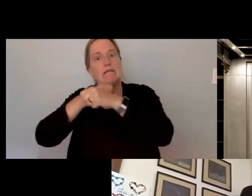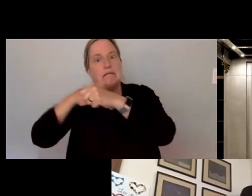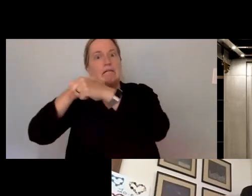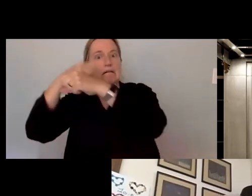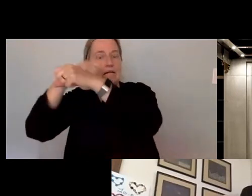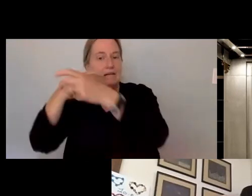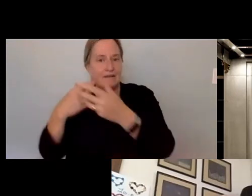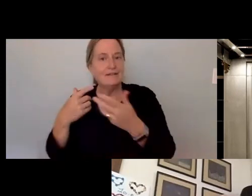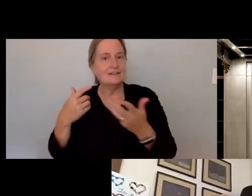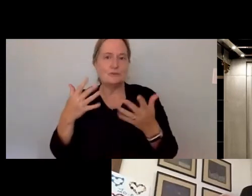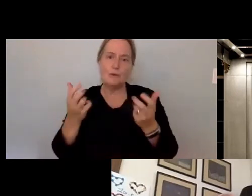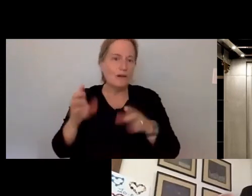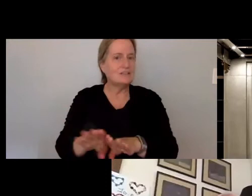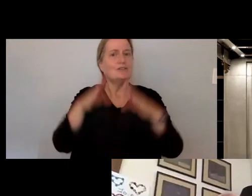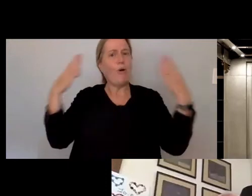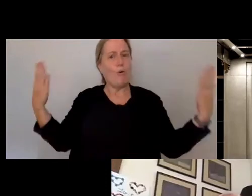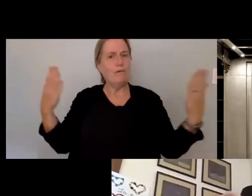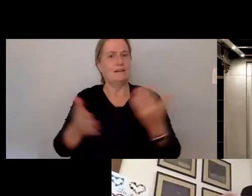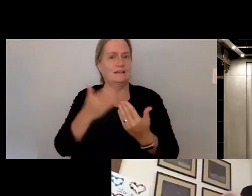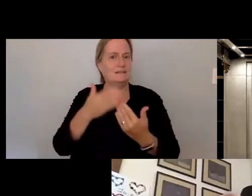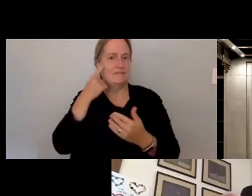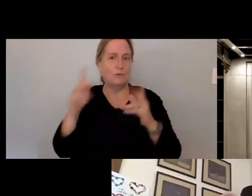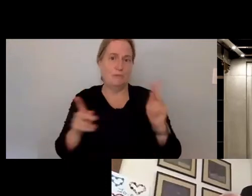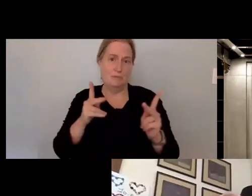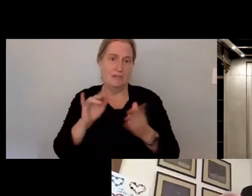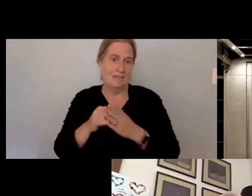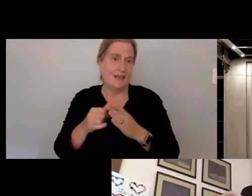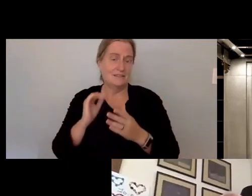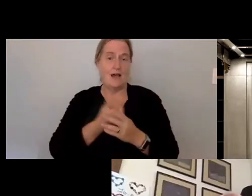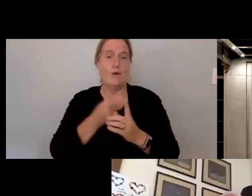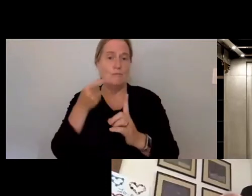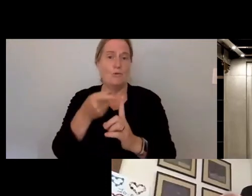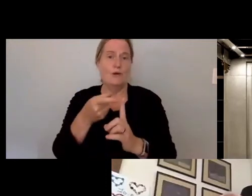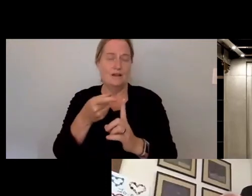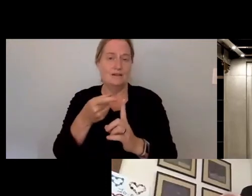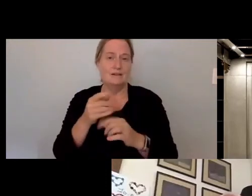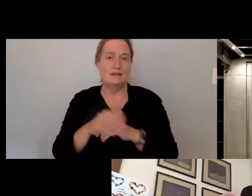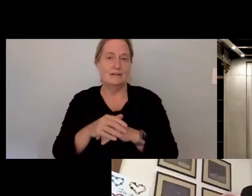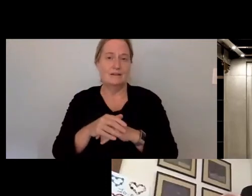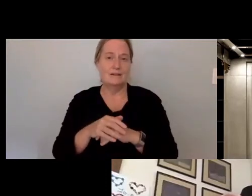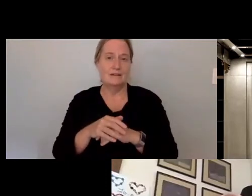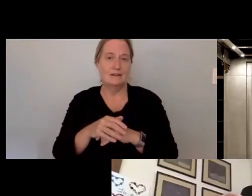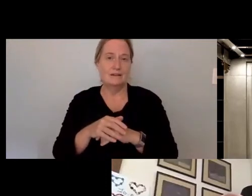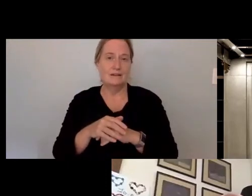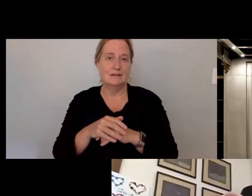well, and the advocates. And so, as Dave will tell you, and as he's watched us, the only time things get done is when you have a partnership